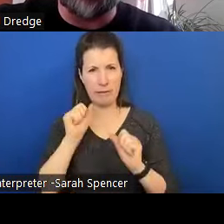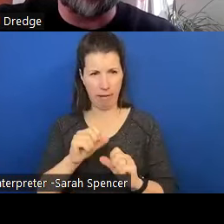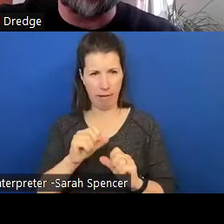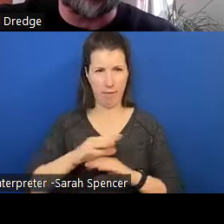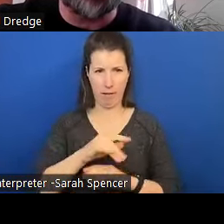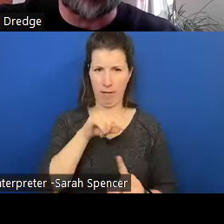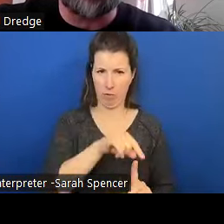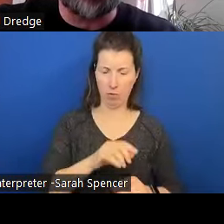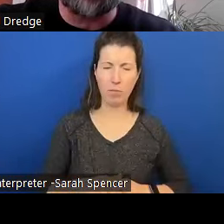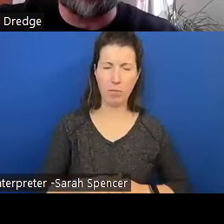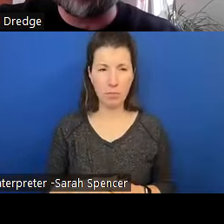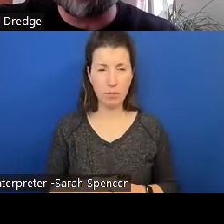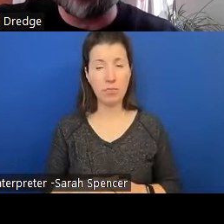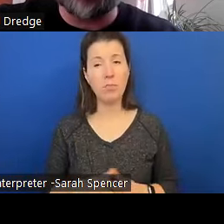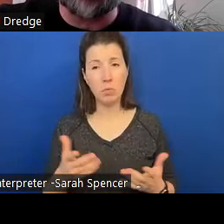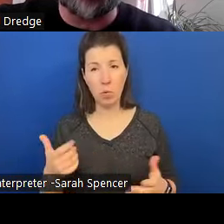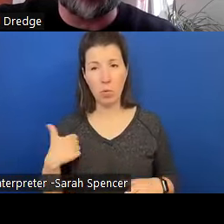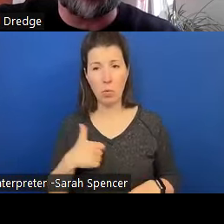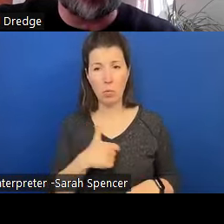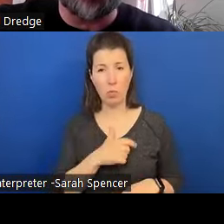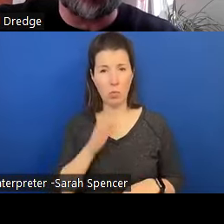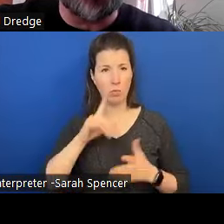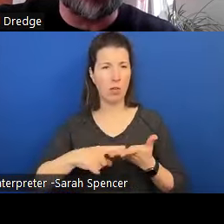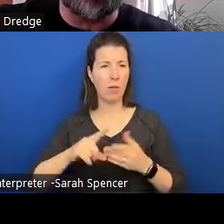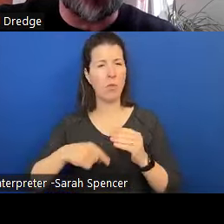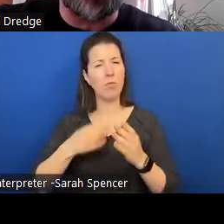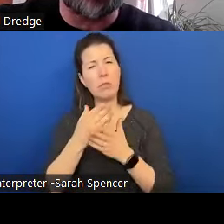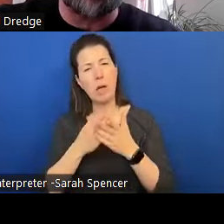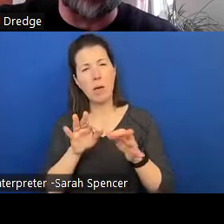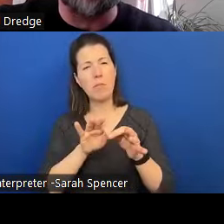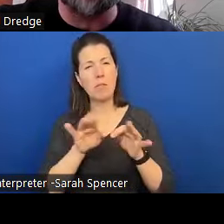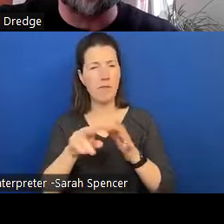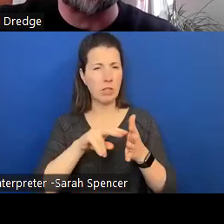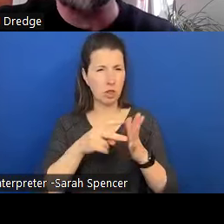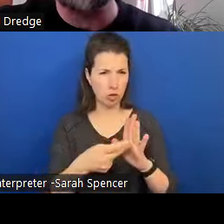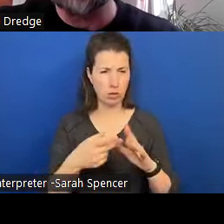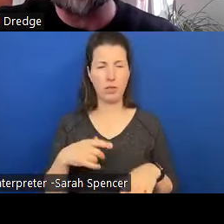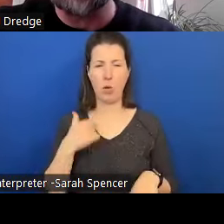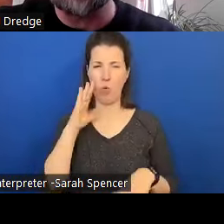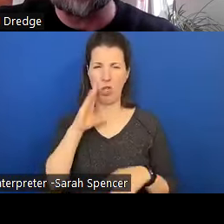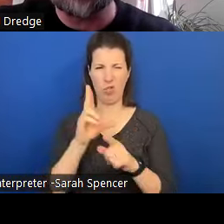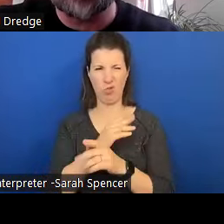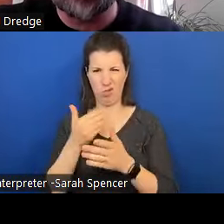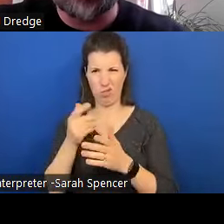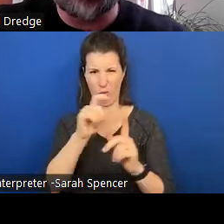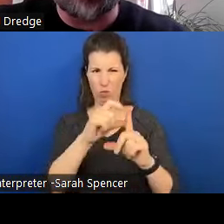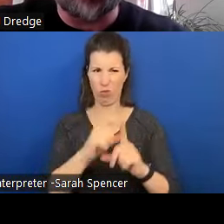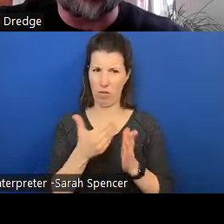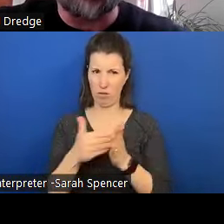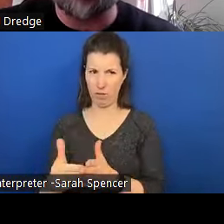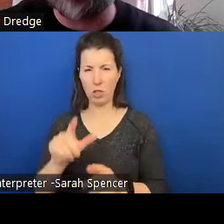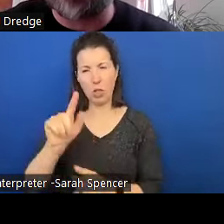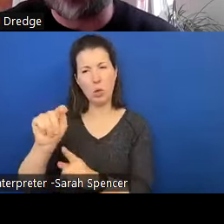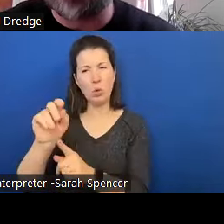And then, so we're going to talk about a few definitions of terms I'm going to use a lot. So tone, so muscle tone